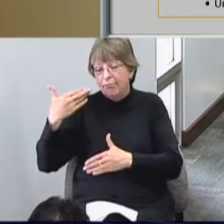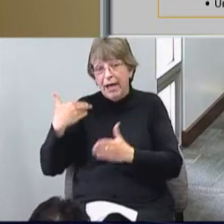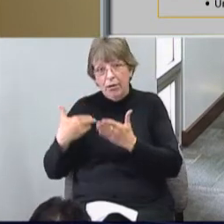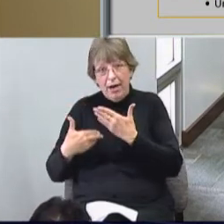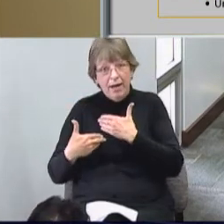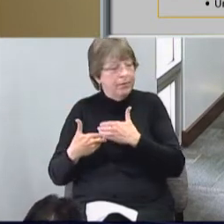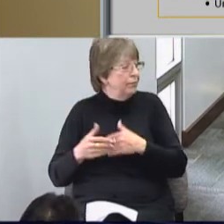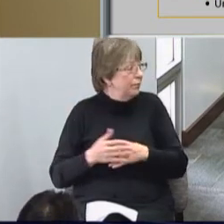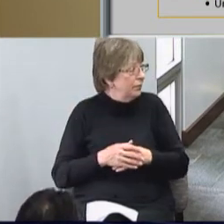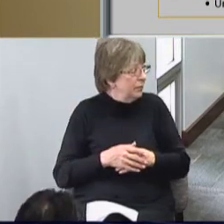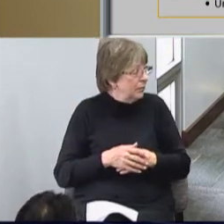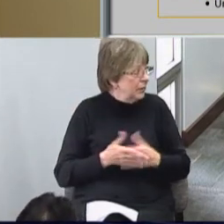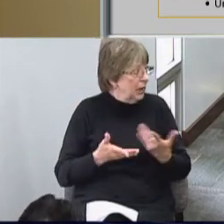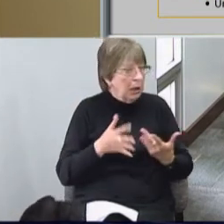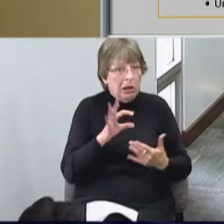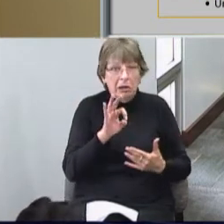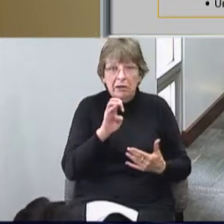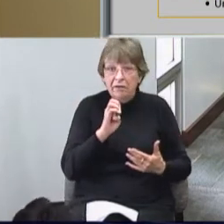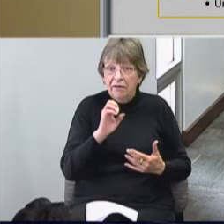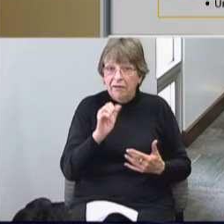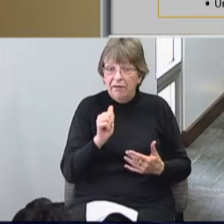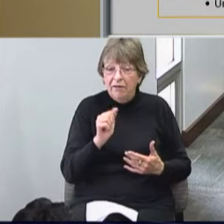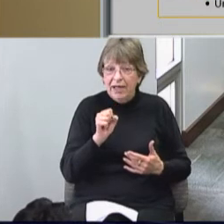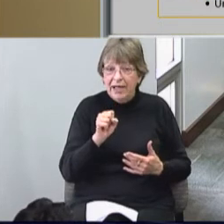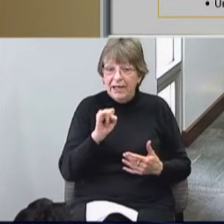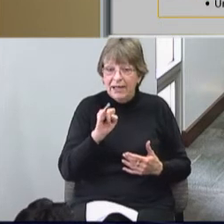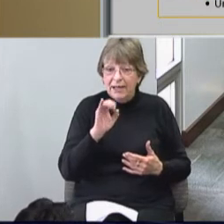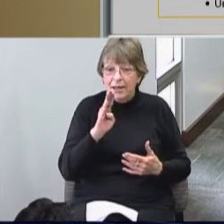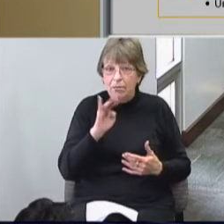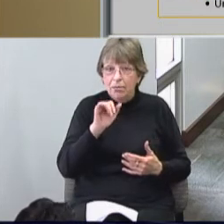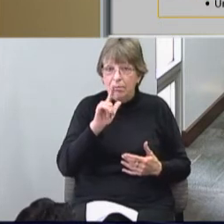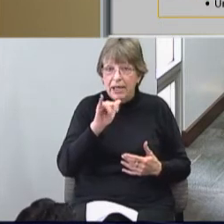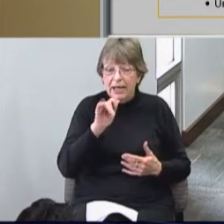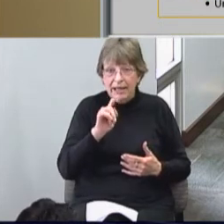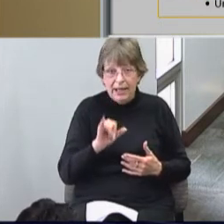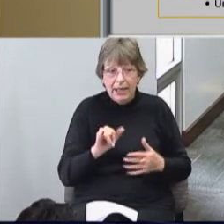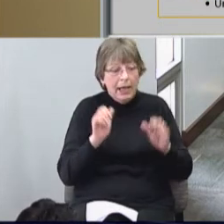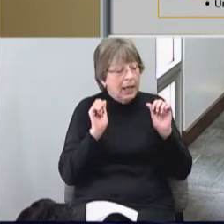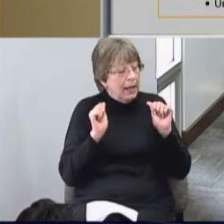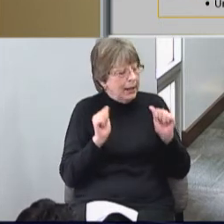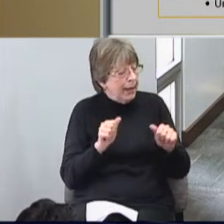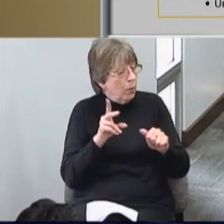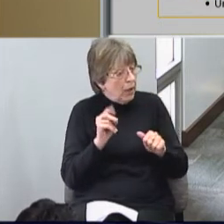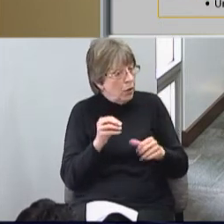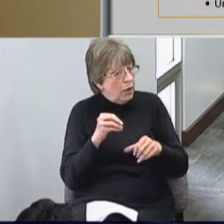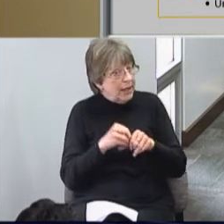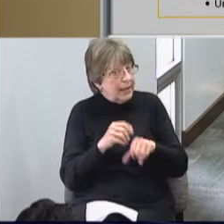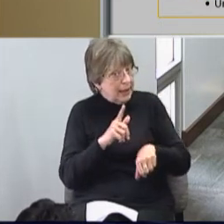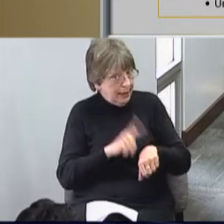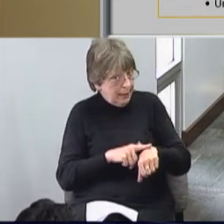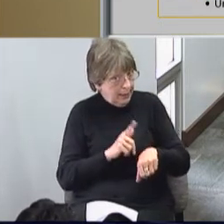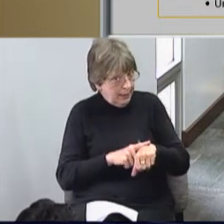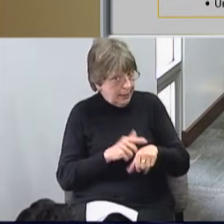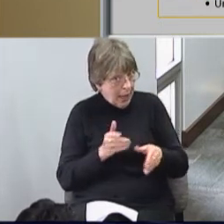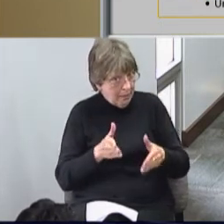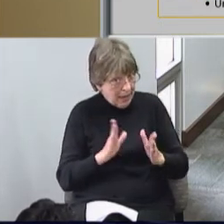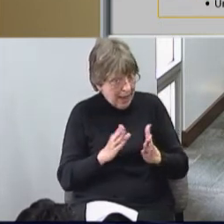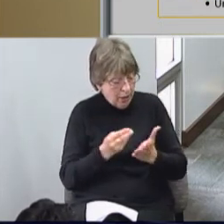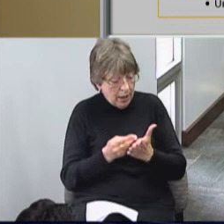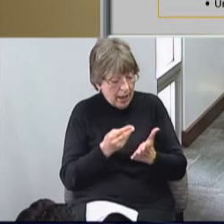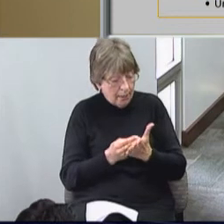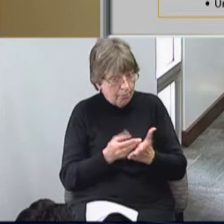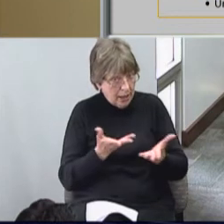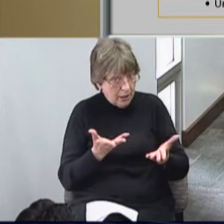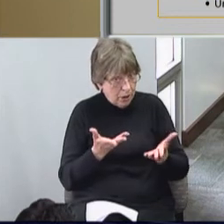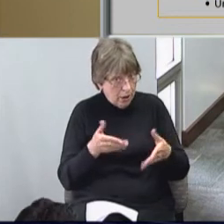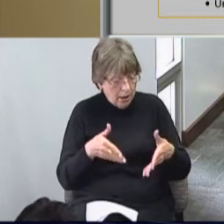they do this within time and budget that is allowed for the project? Can that artist work with